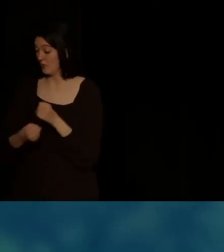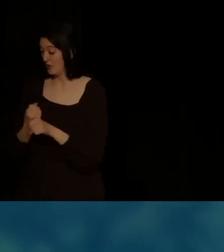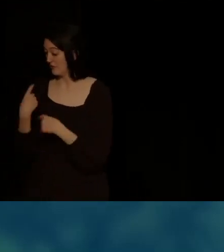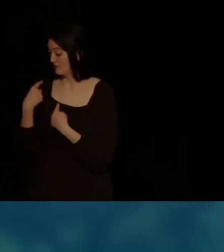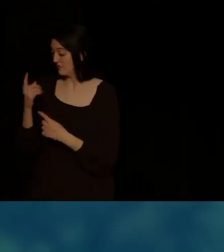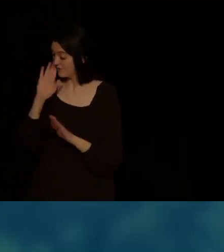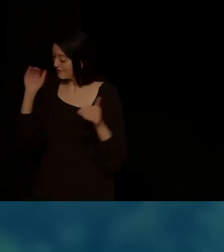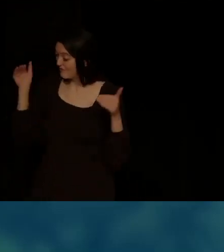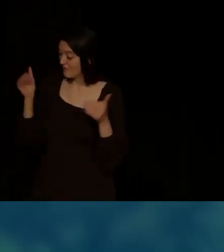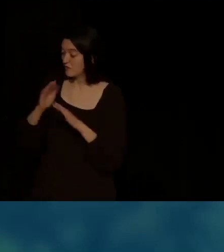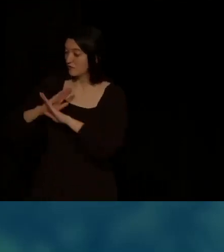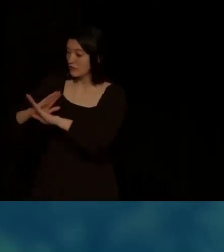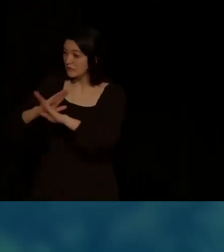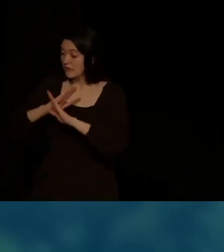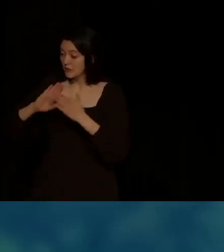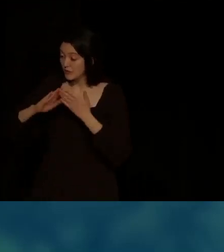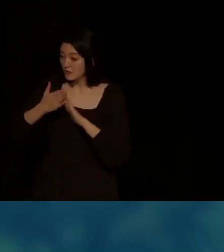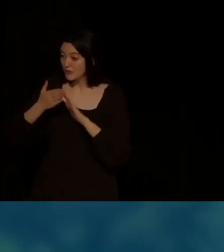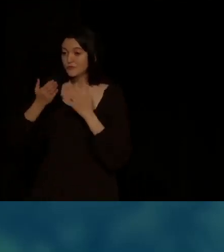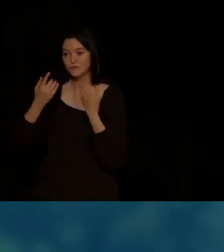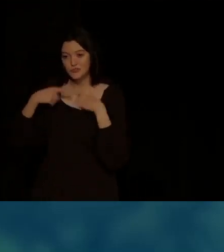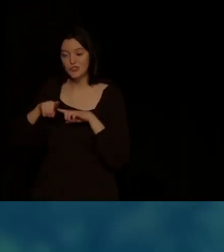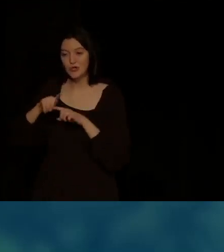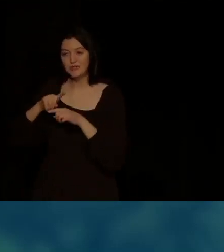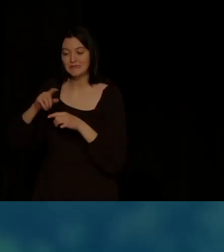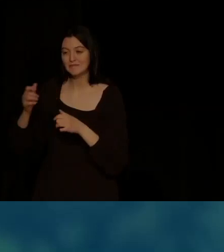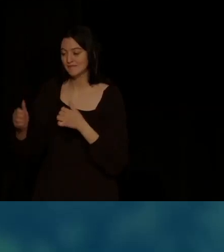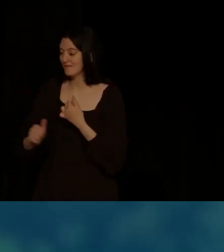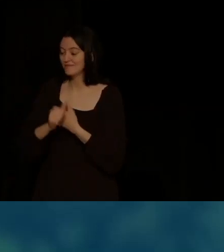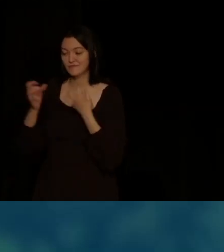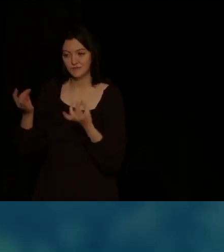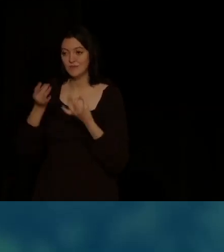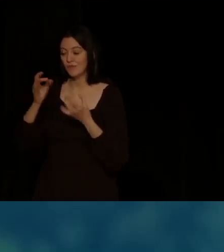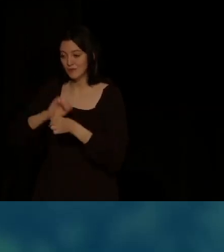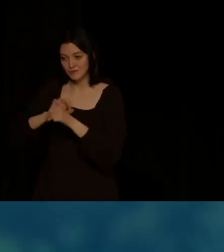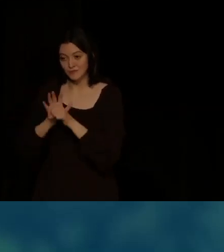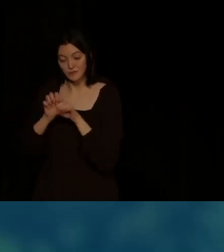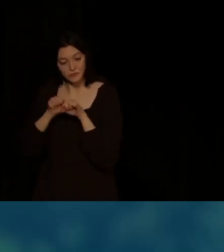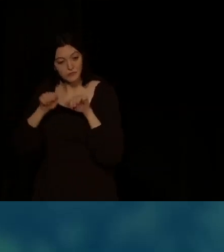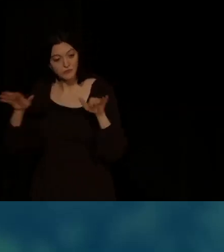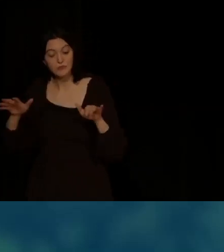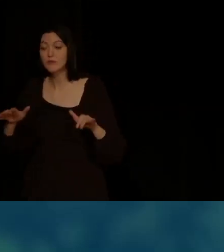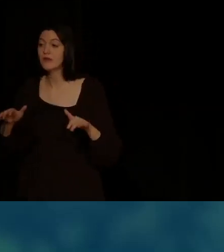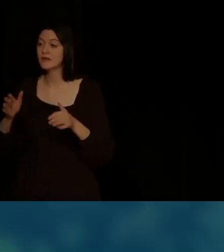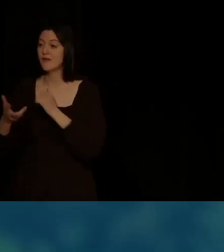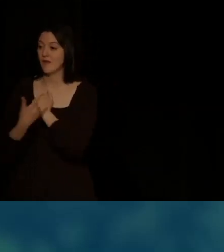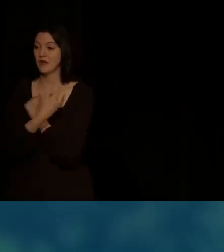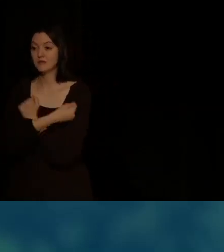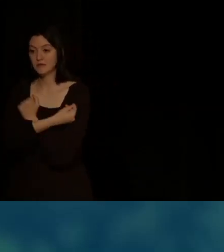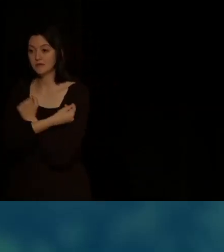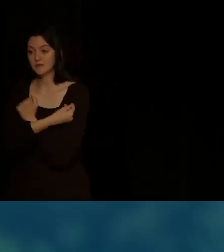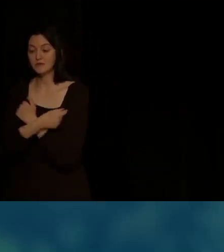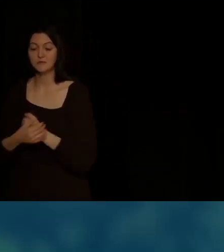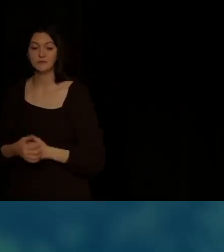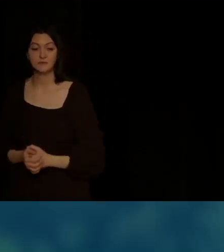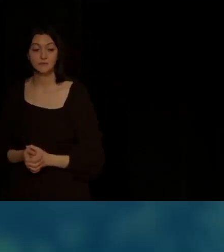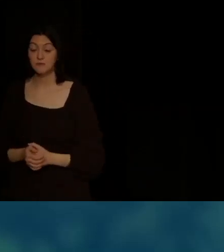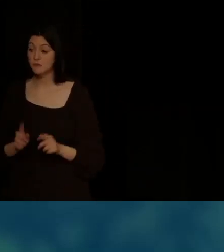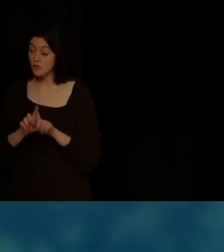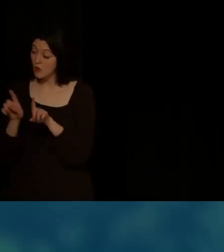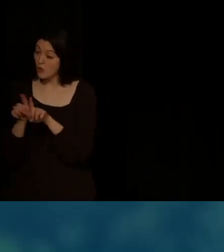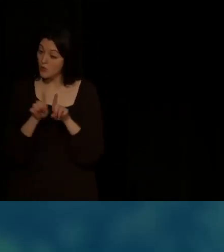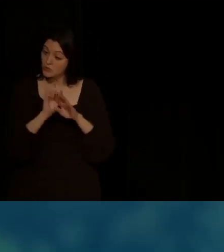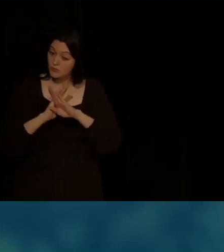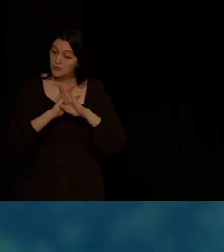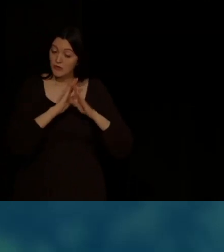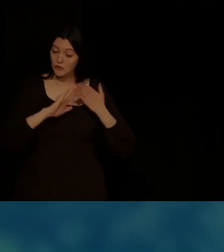been focused on protecting our community during the deadly pandemic by distributing life-saving vaccines. But they also protect